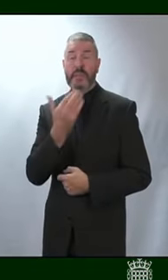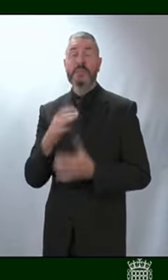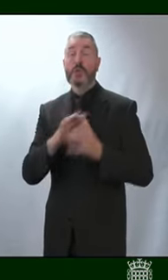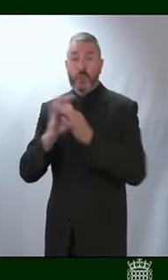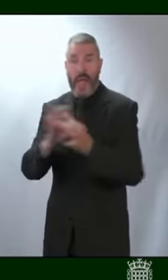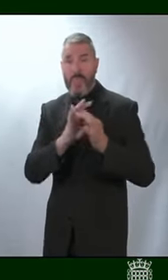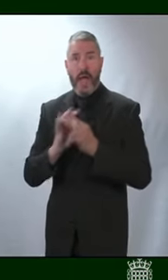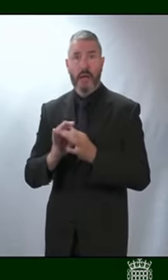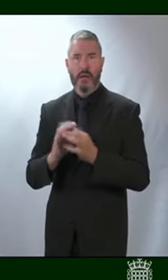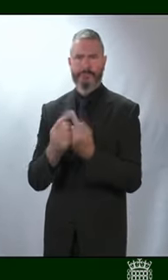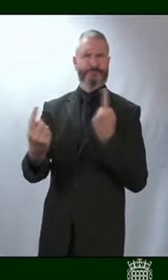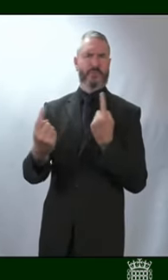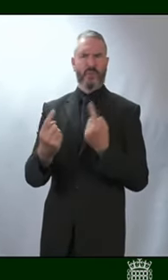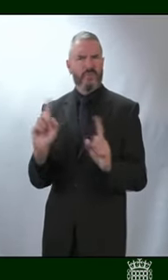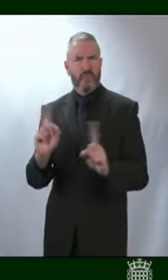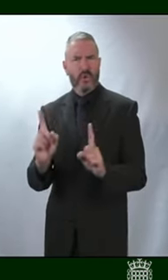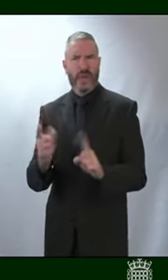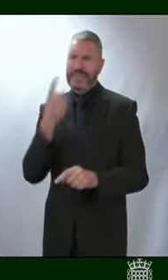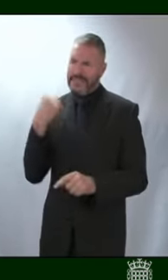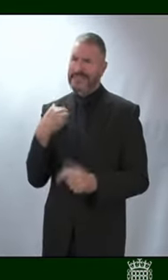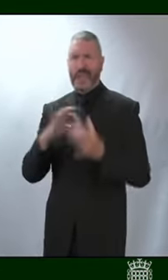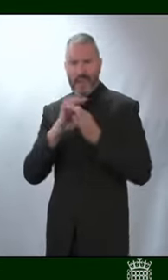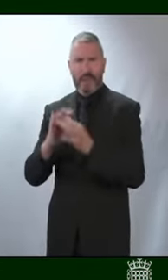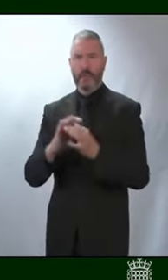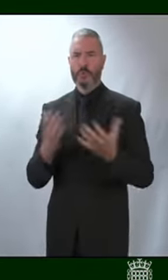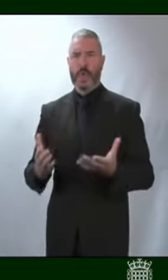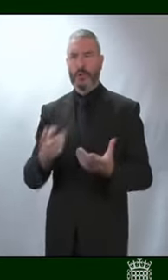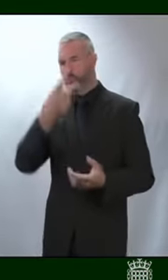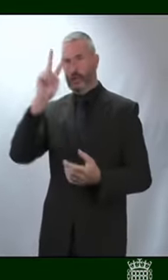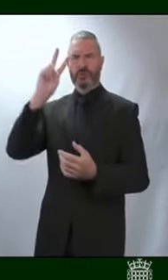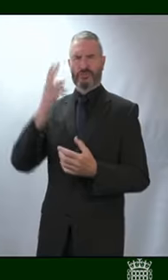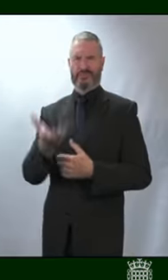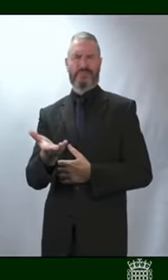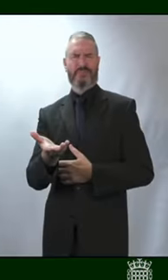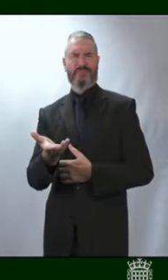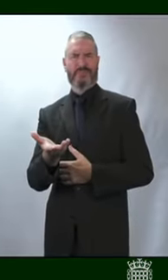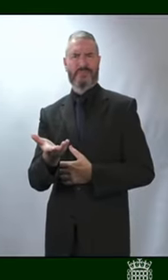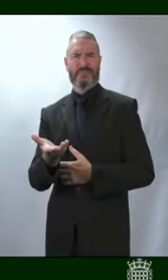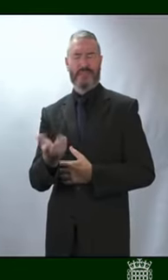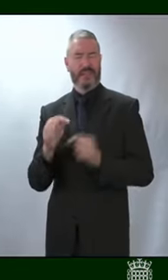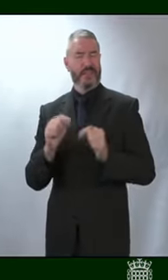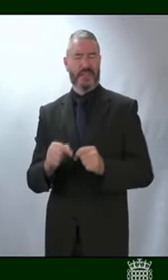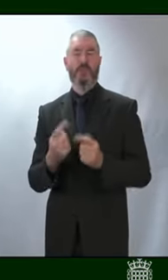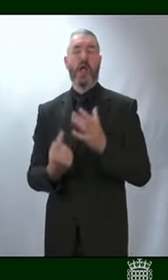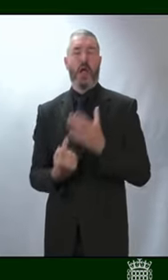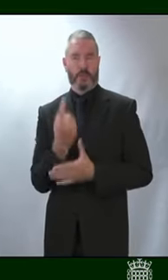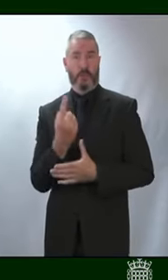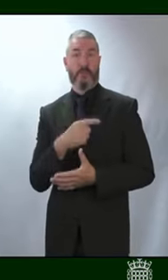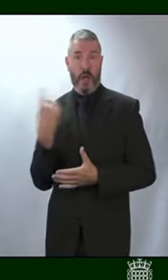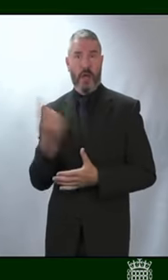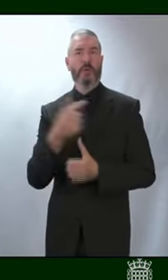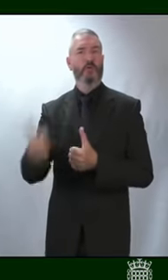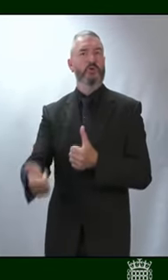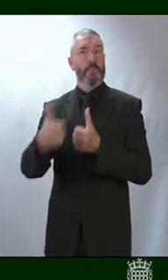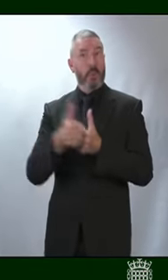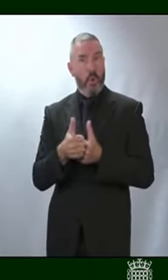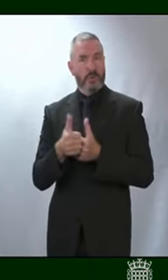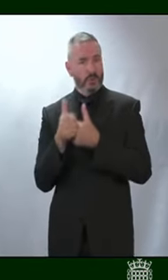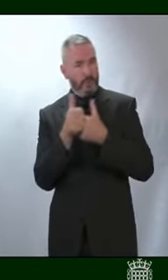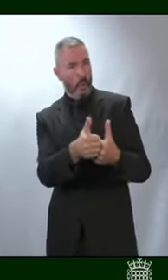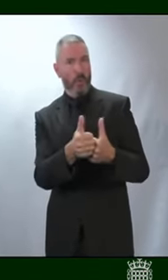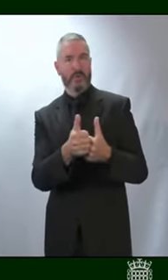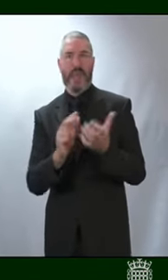togetherness that we had yesterday, Mr. Speaker, because this is an opportunity to support NHS Test